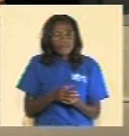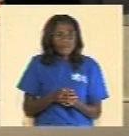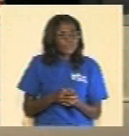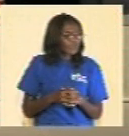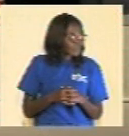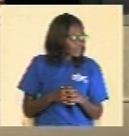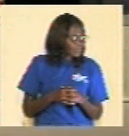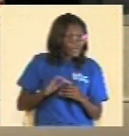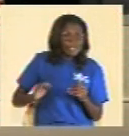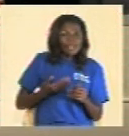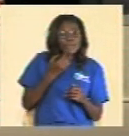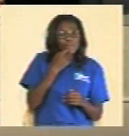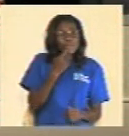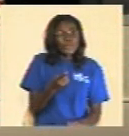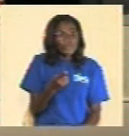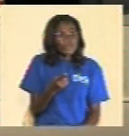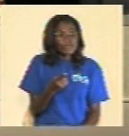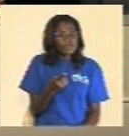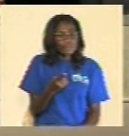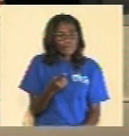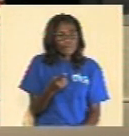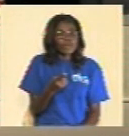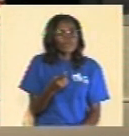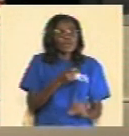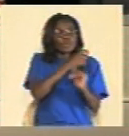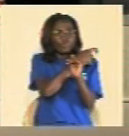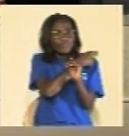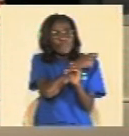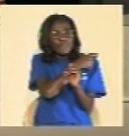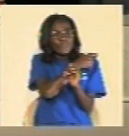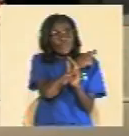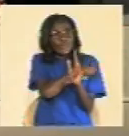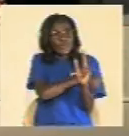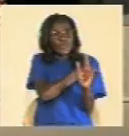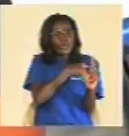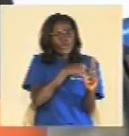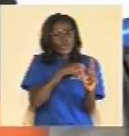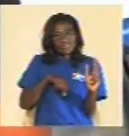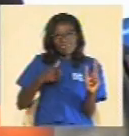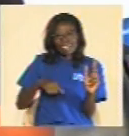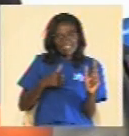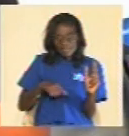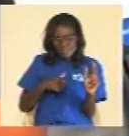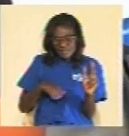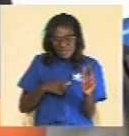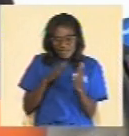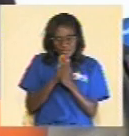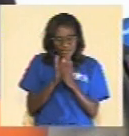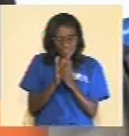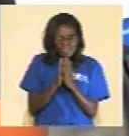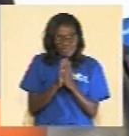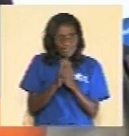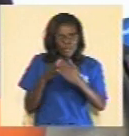What I would like to say is, for our leprosy patients, not to feel stigmatized and stop